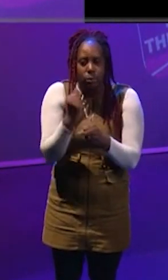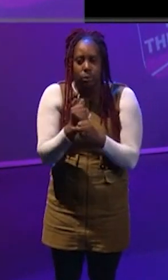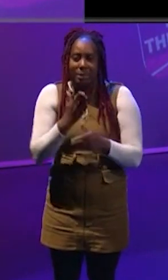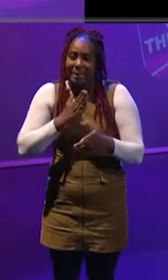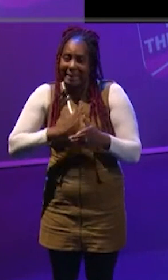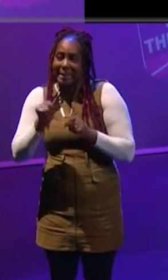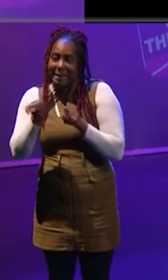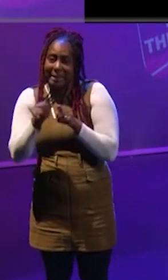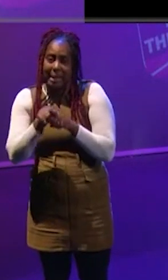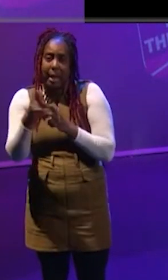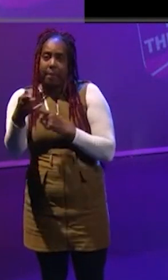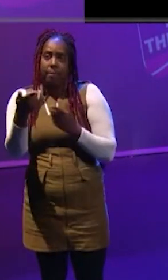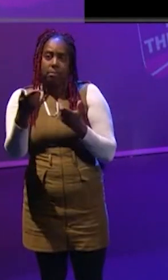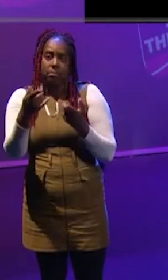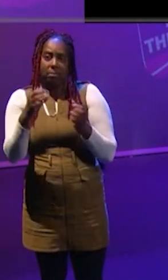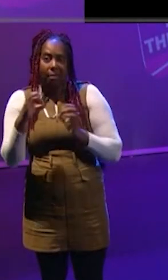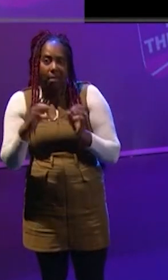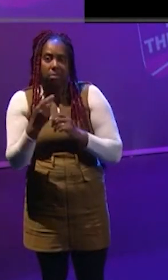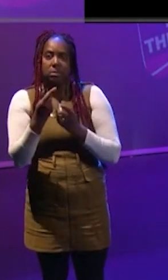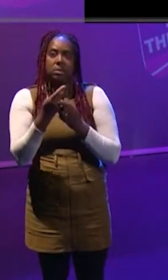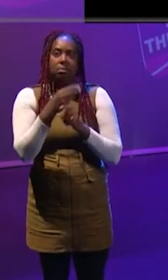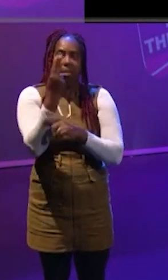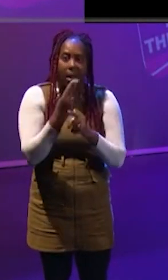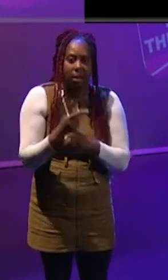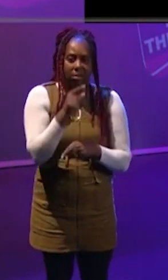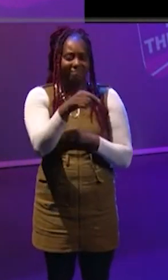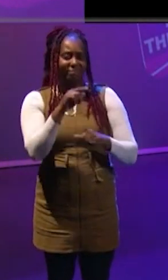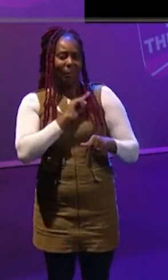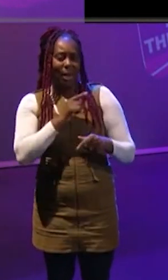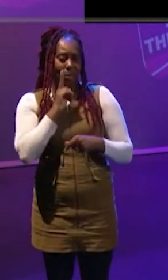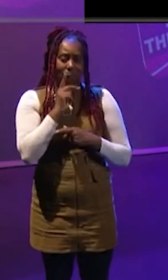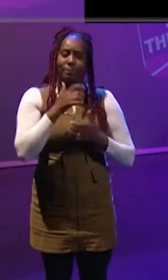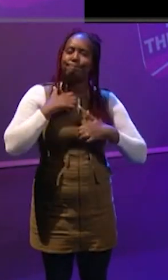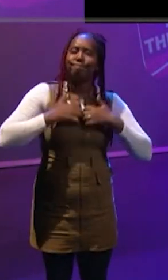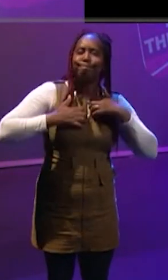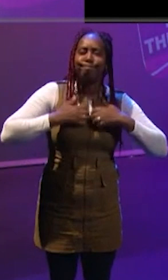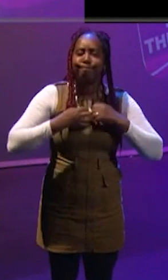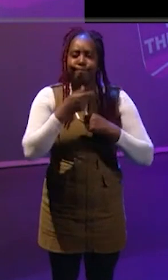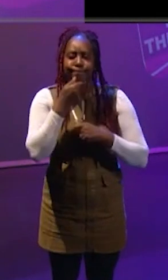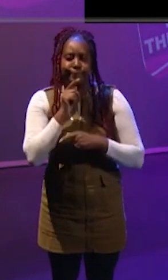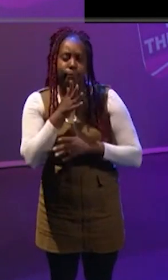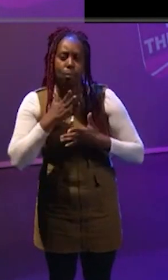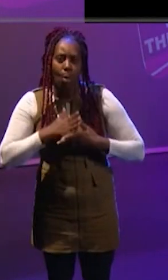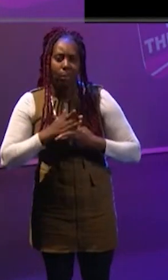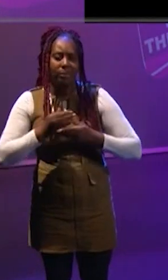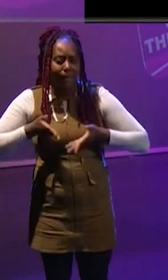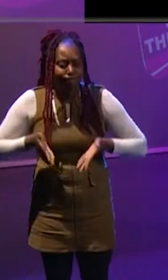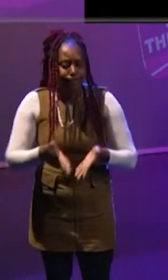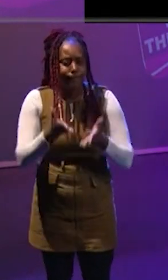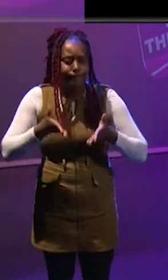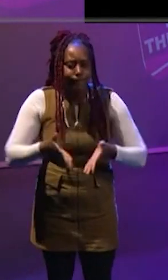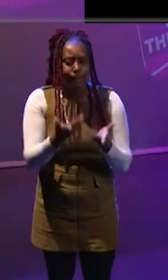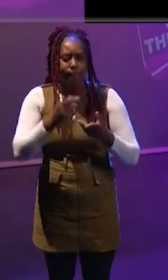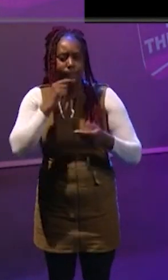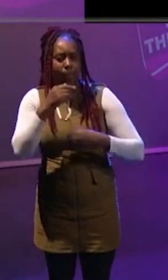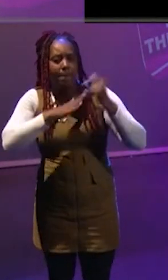need artists. Like, I'm always looking for interesting people, because I want to constantly diversify my practice